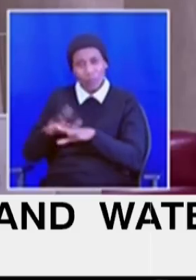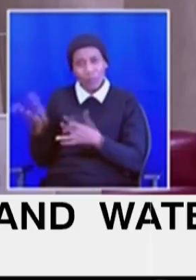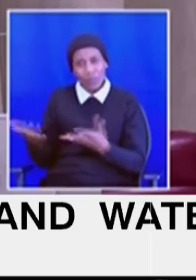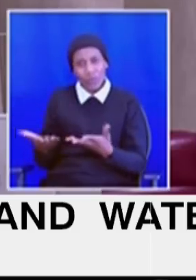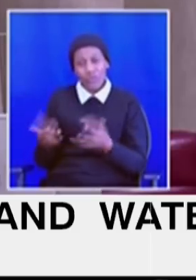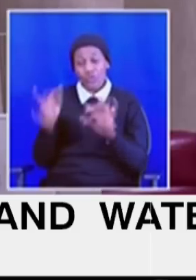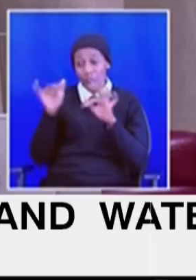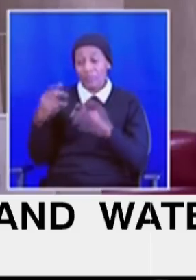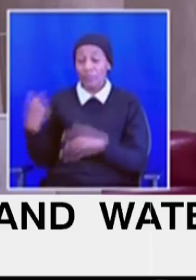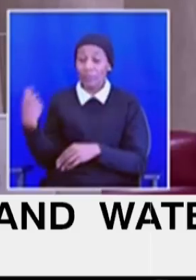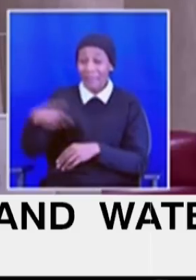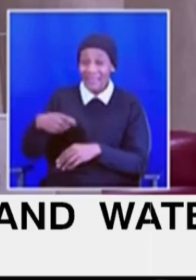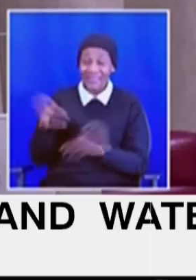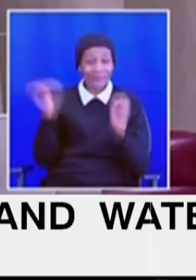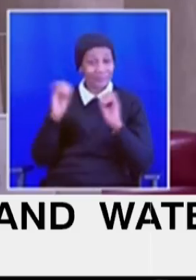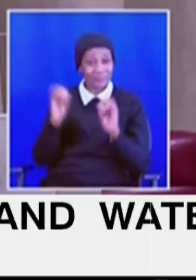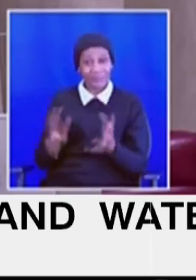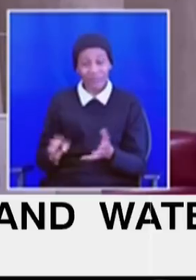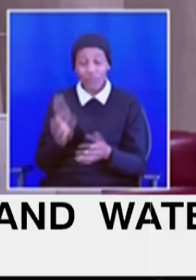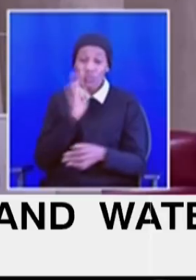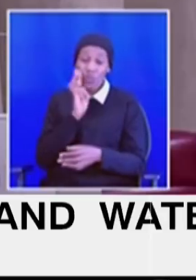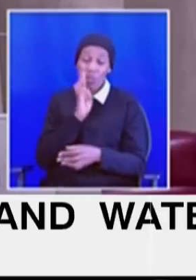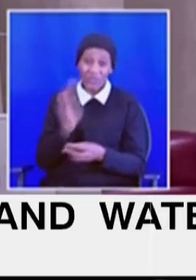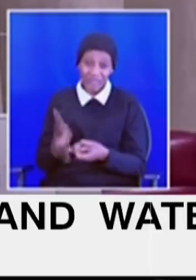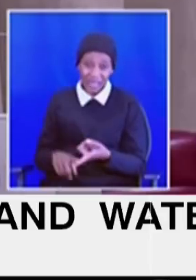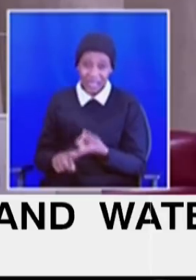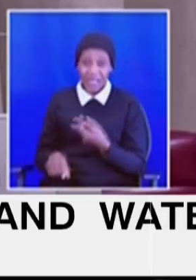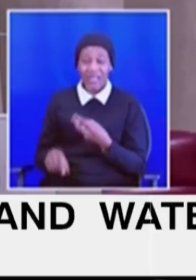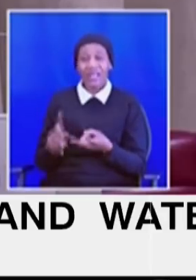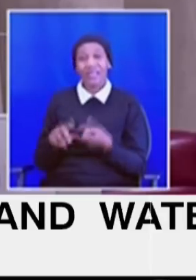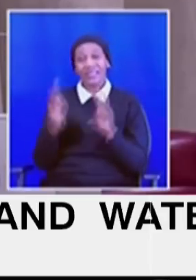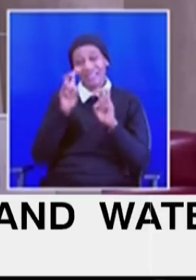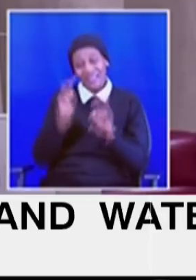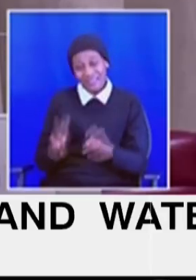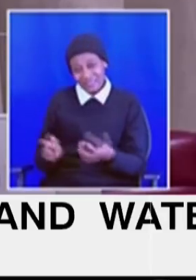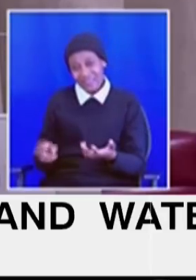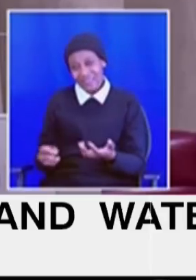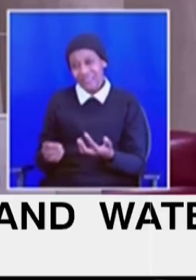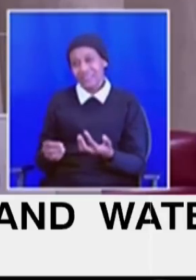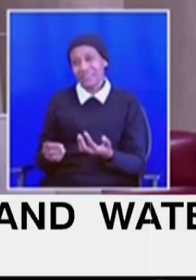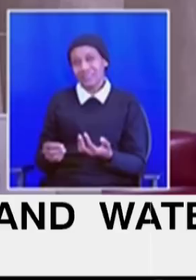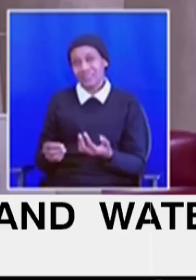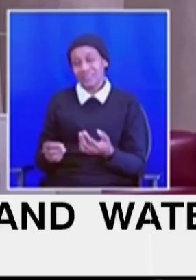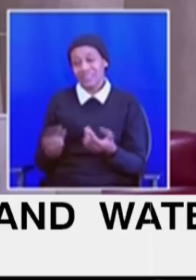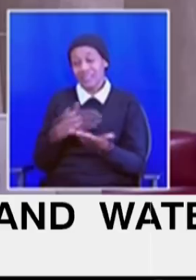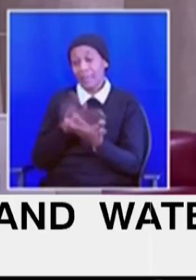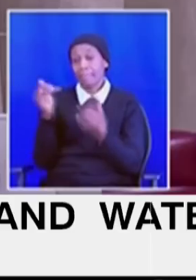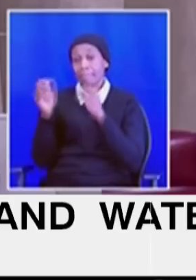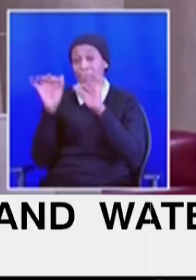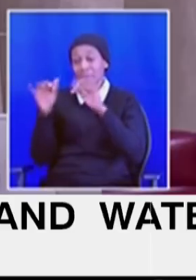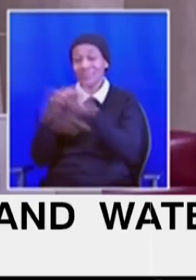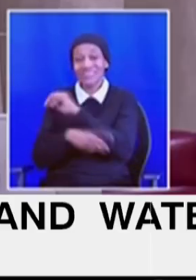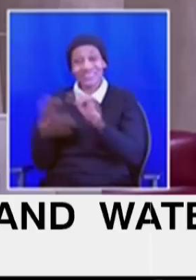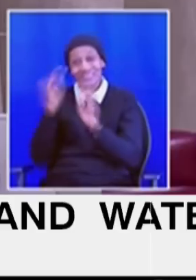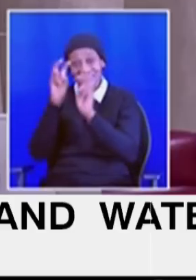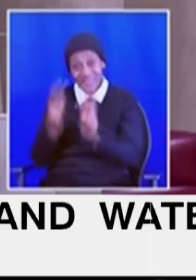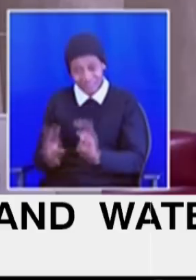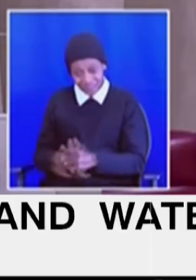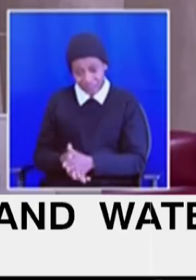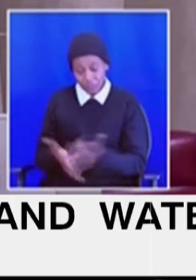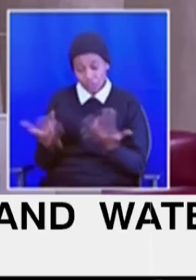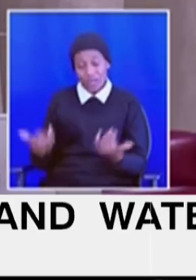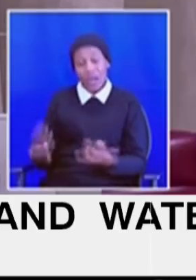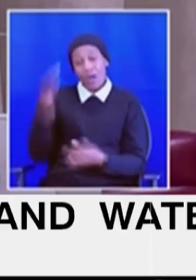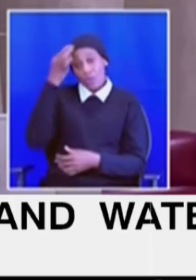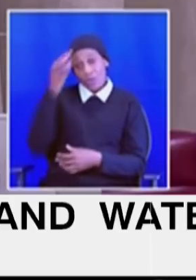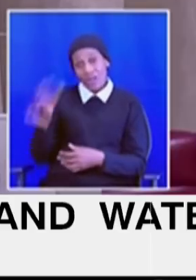non-payment of services, water losses, and unauthorized connections. The government has put in place